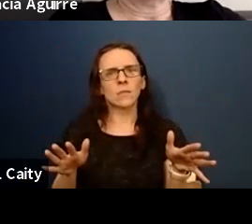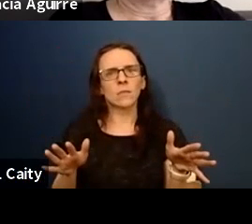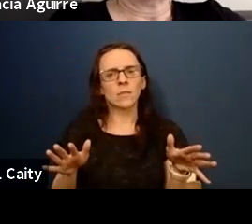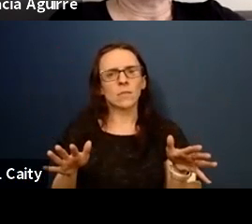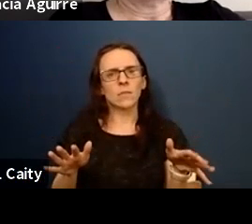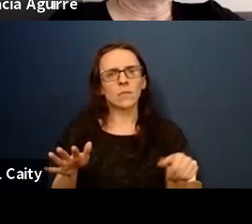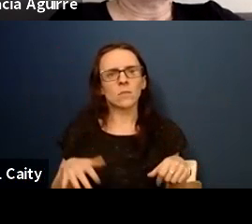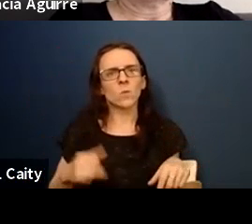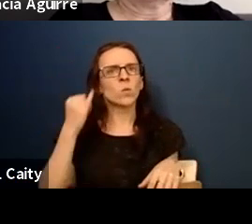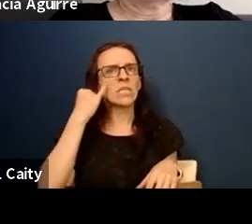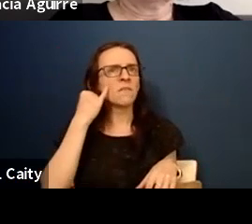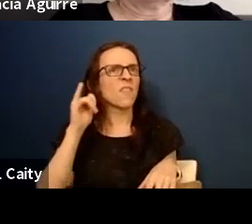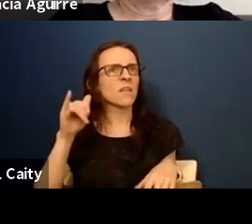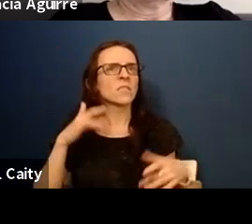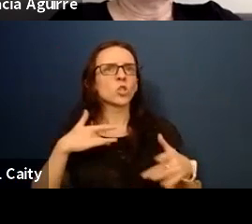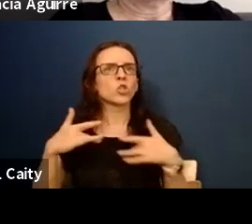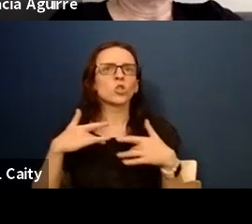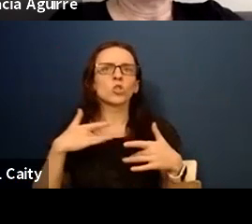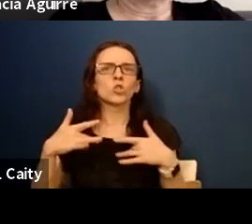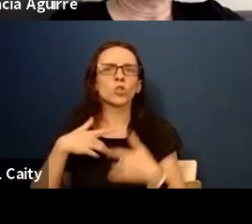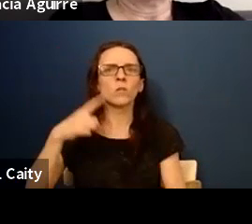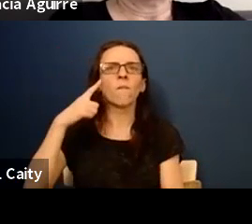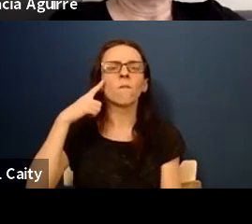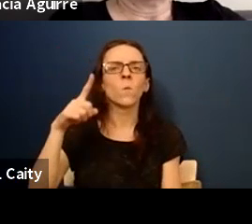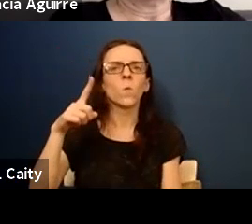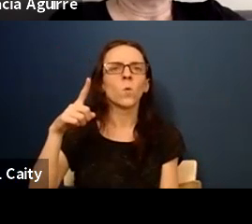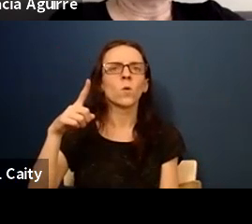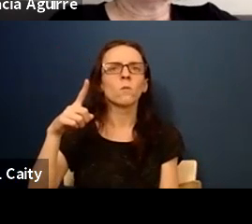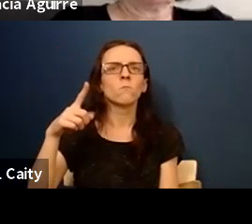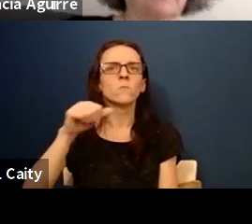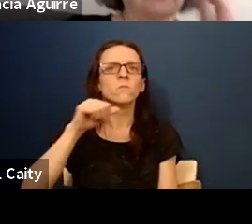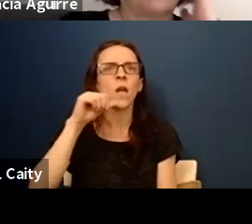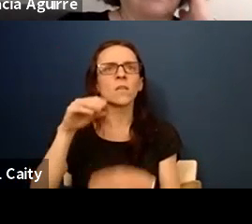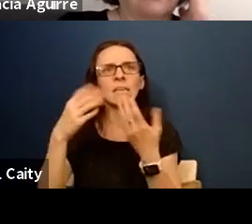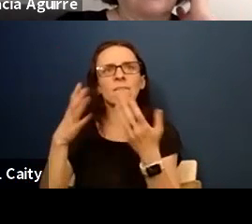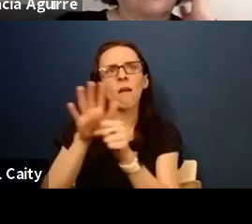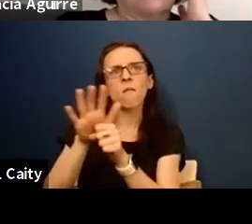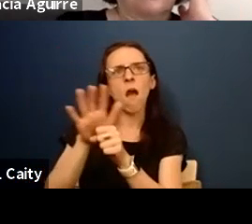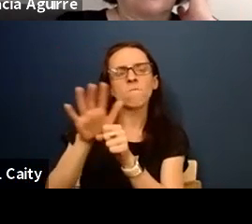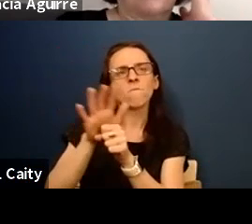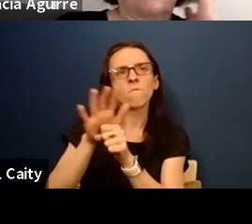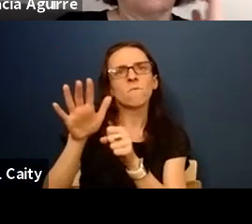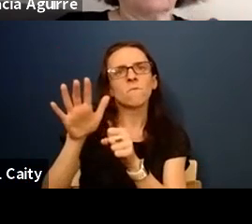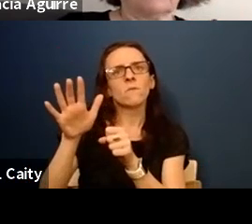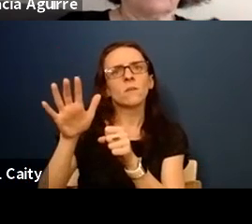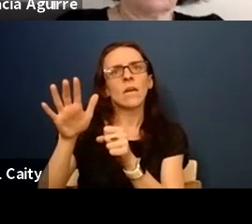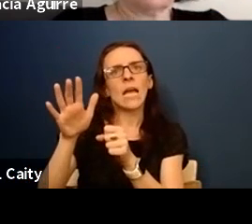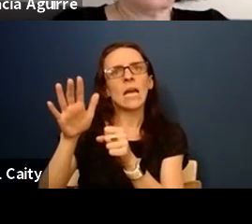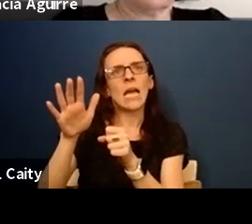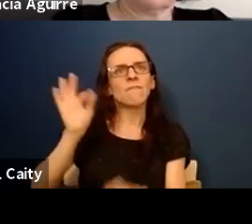for potentially not giving enough priority or advantage to students